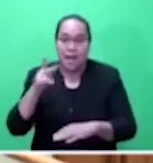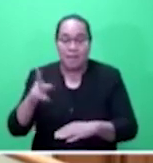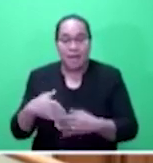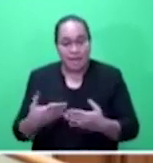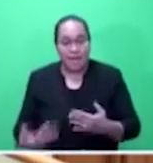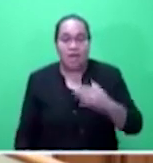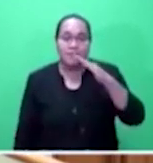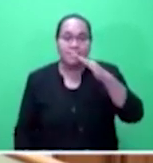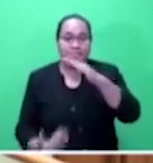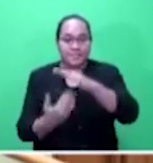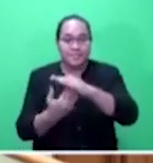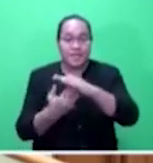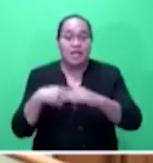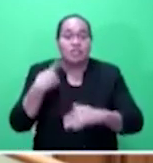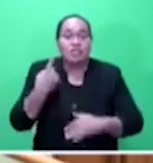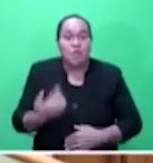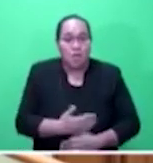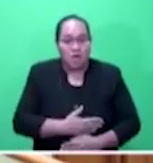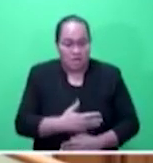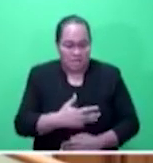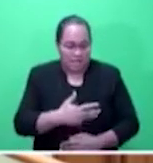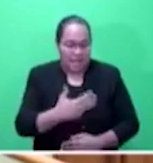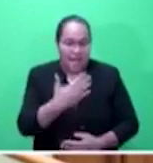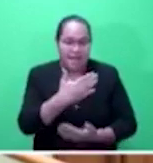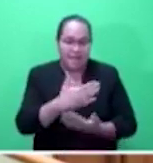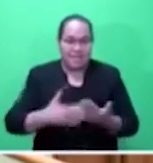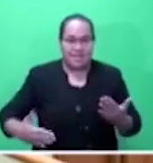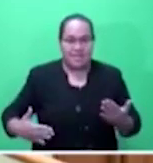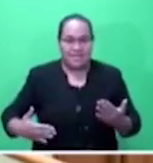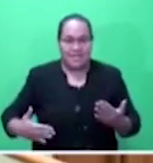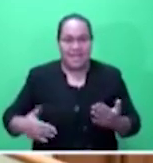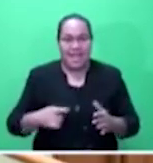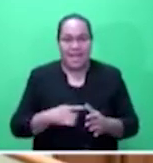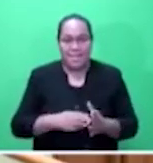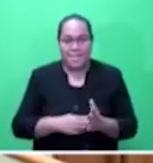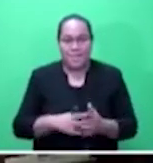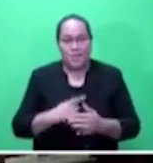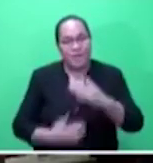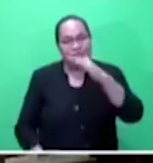until tomorrow morning at 9:30 a.m. We adjourn.